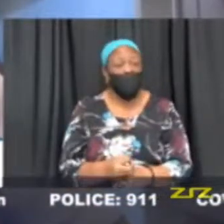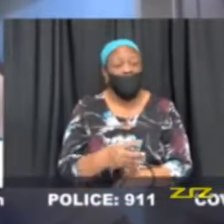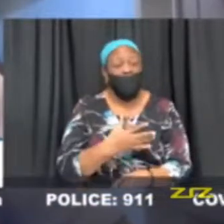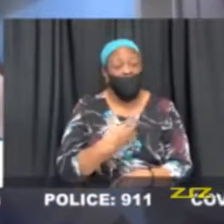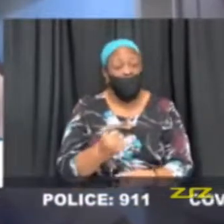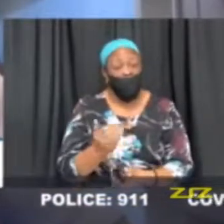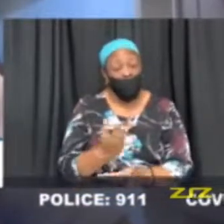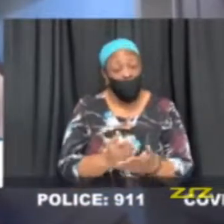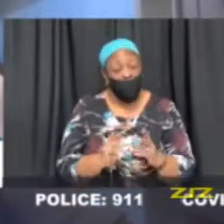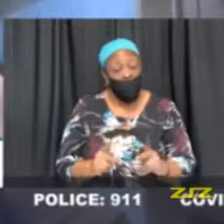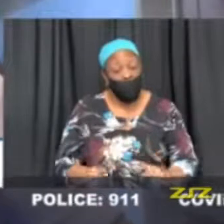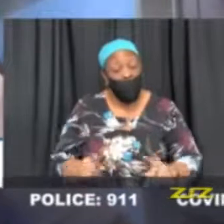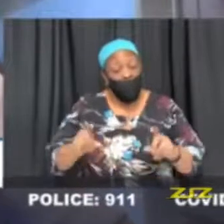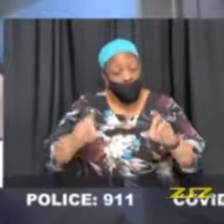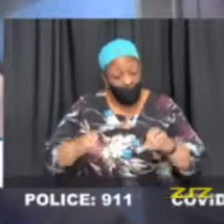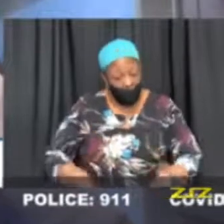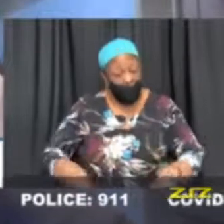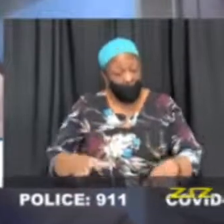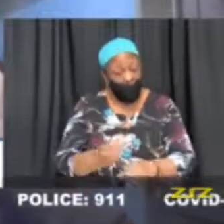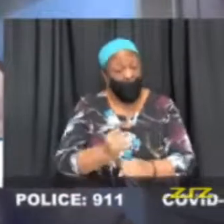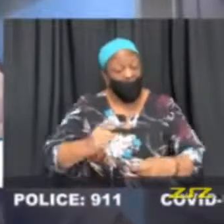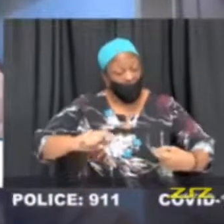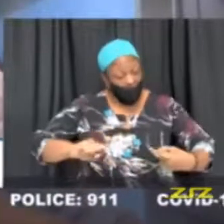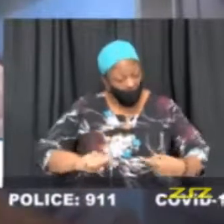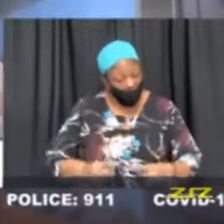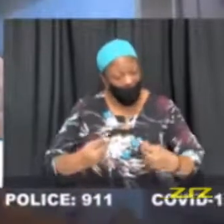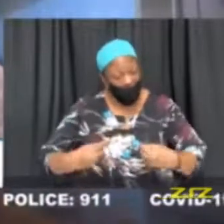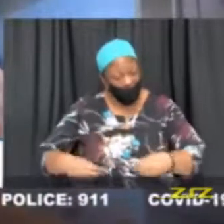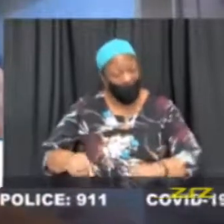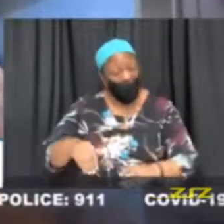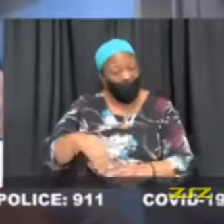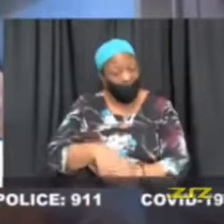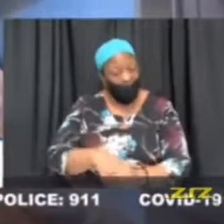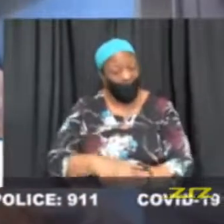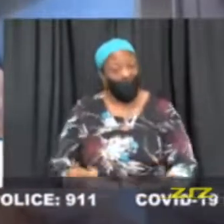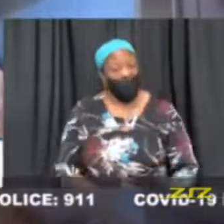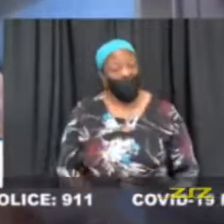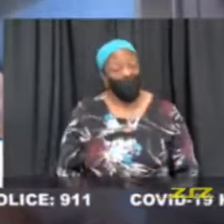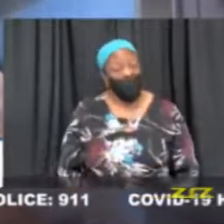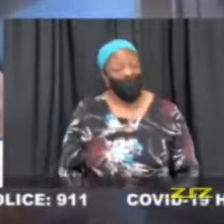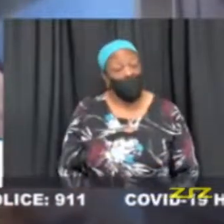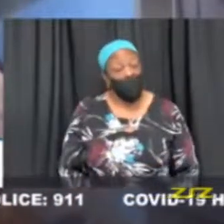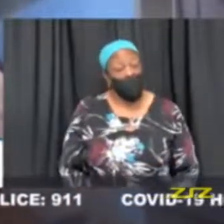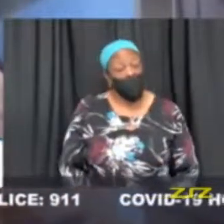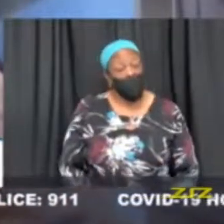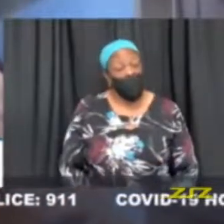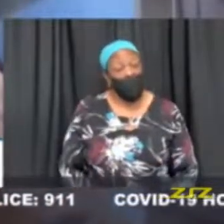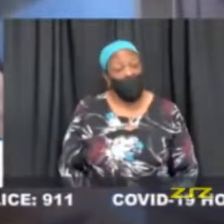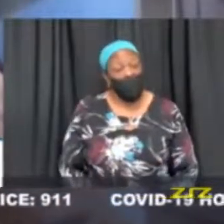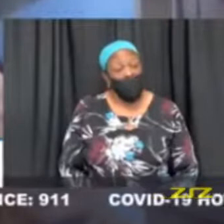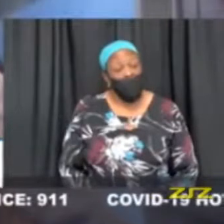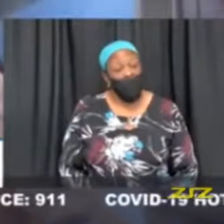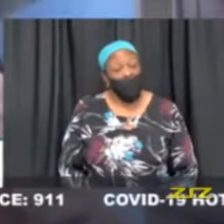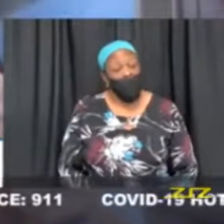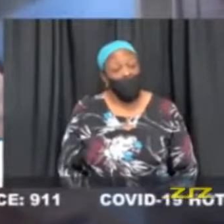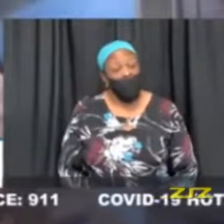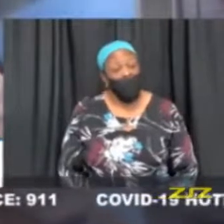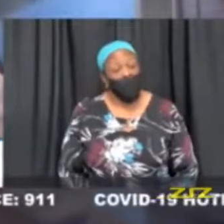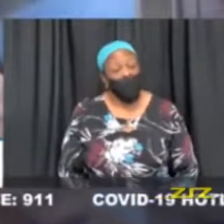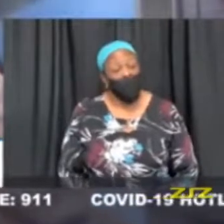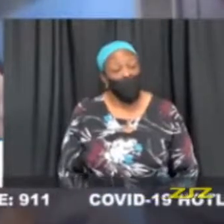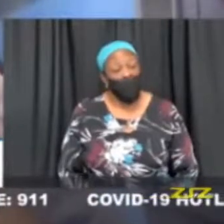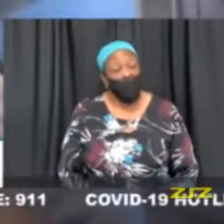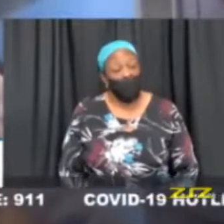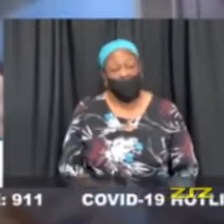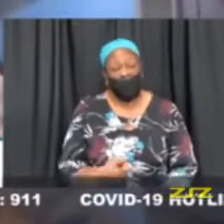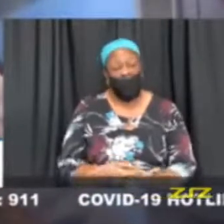injury. But just to note that what is a, to go back to the question about what is a